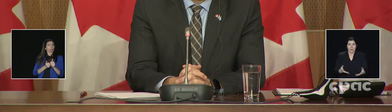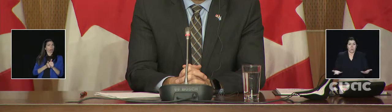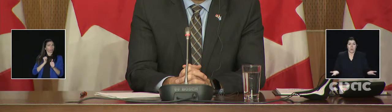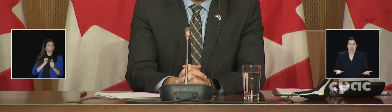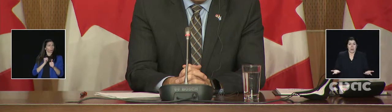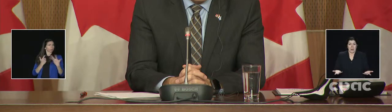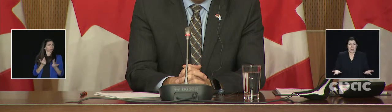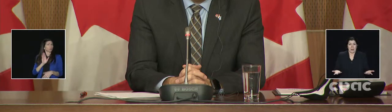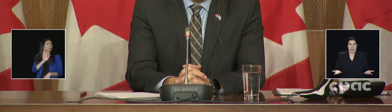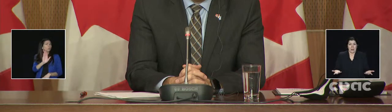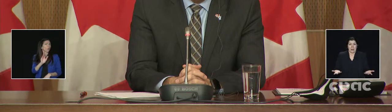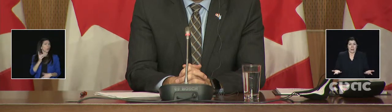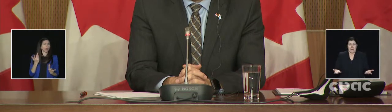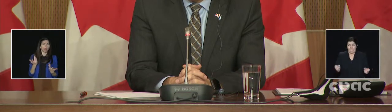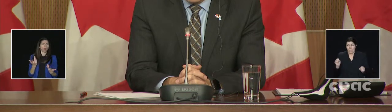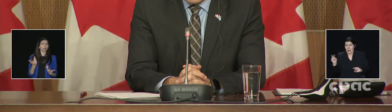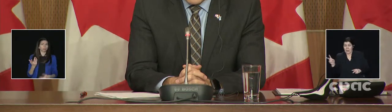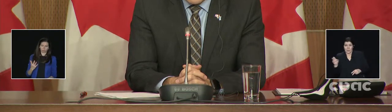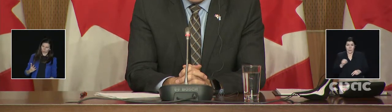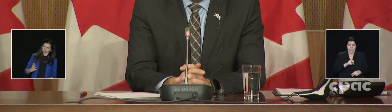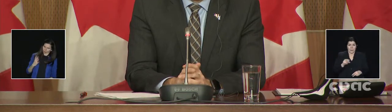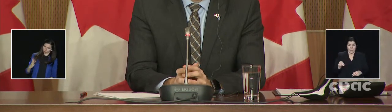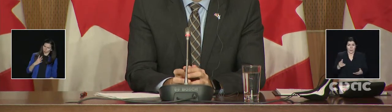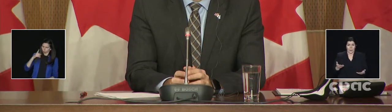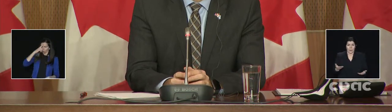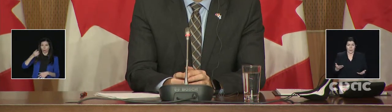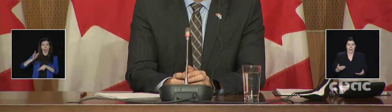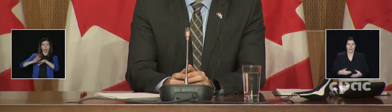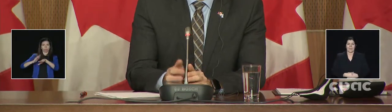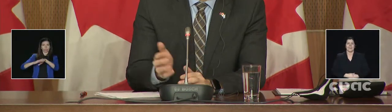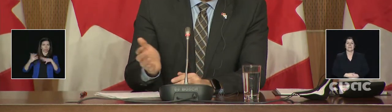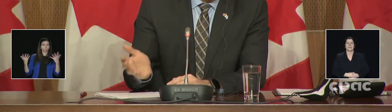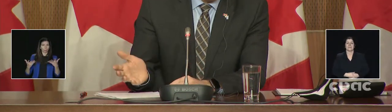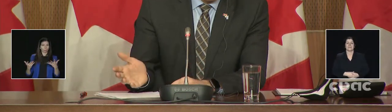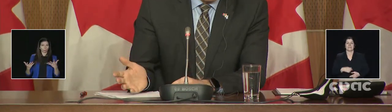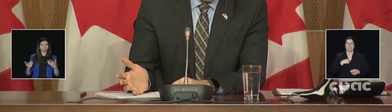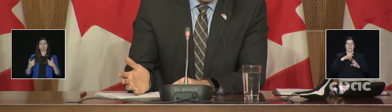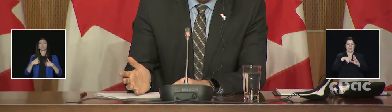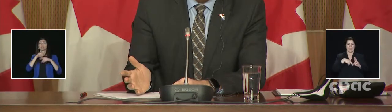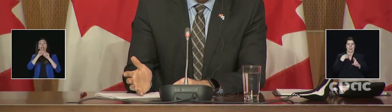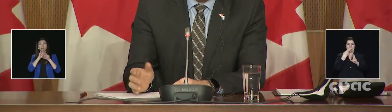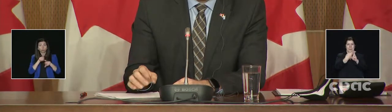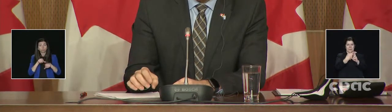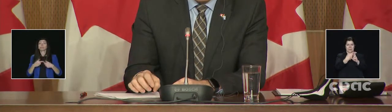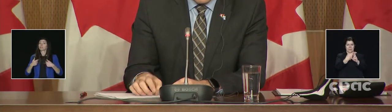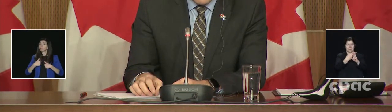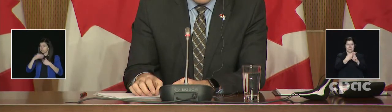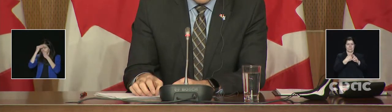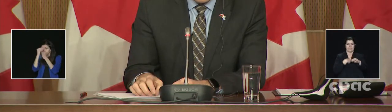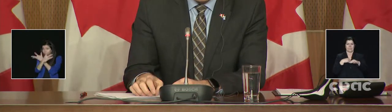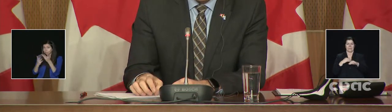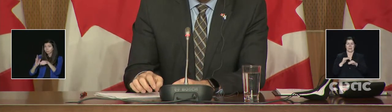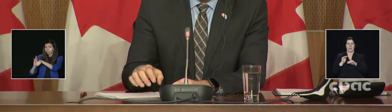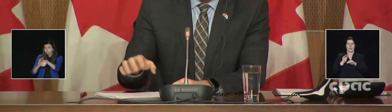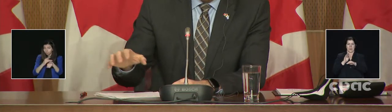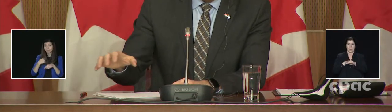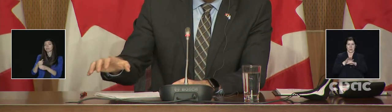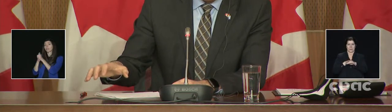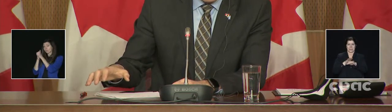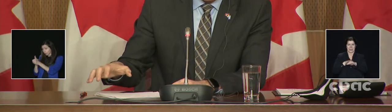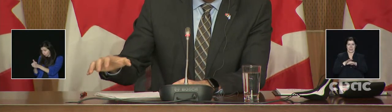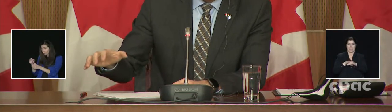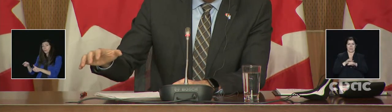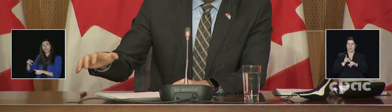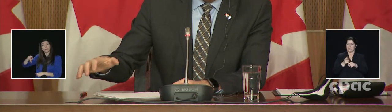advice? The advice that we're using is a combination of the advice of public health officials within Canada